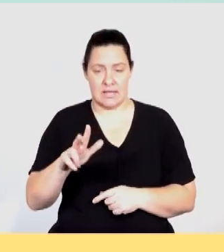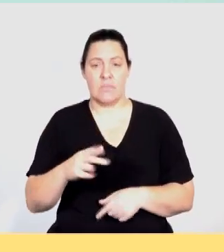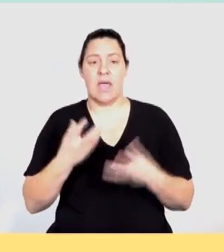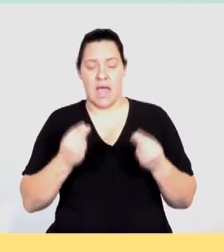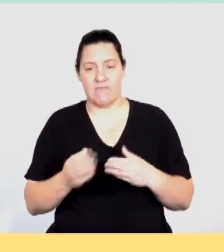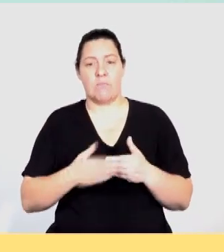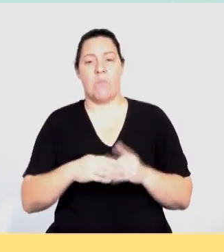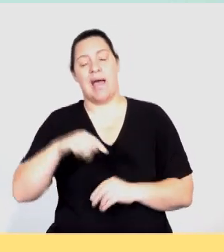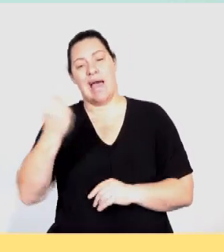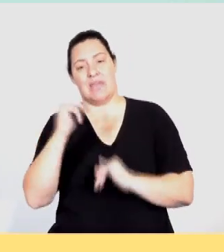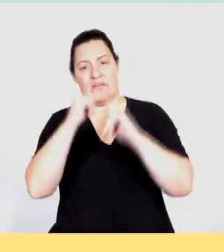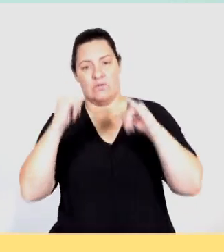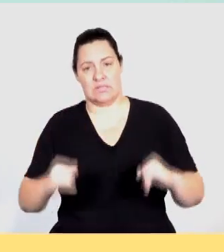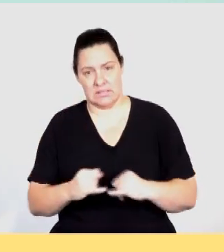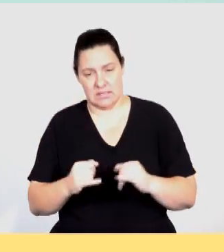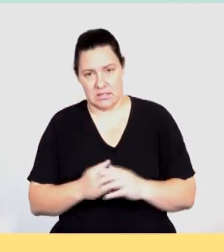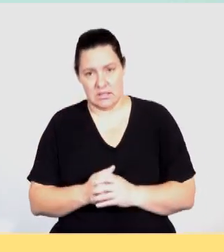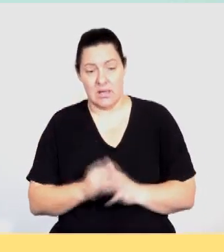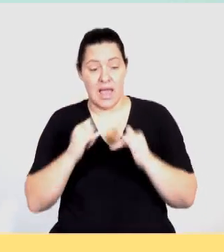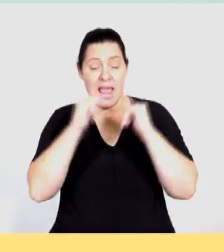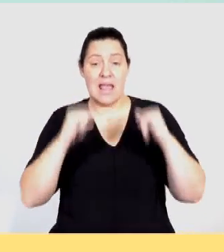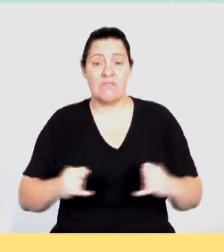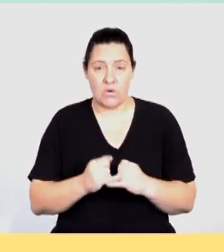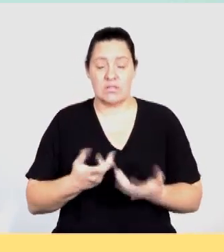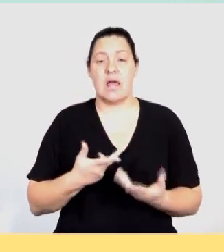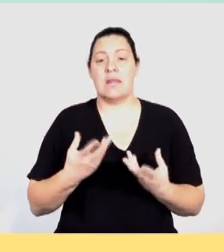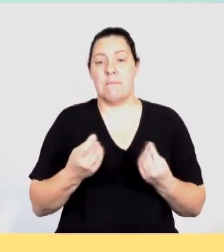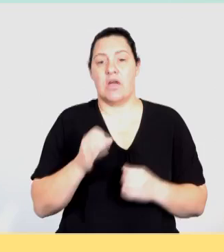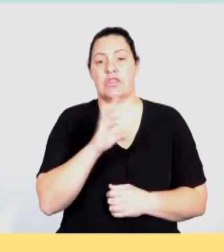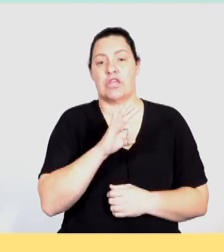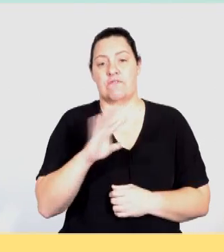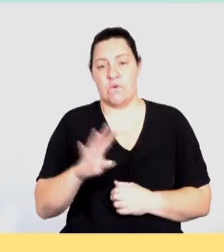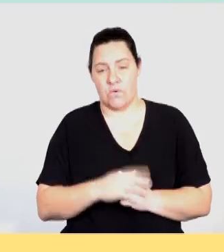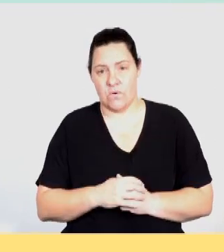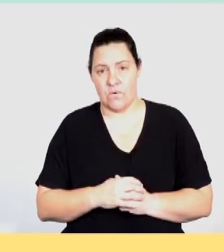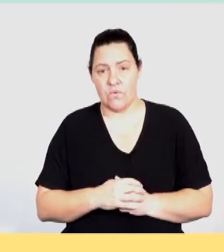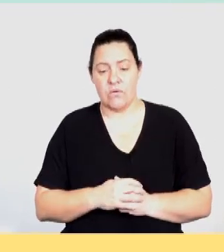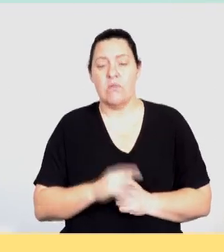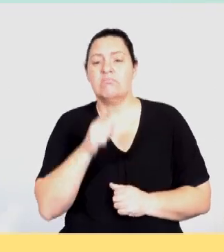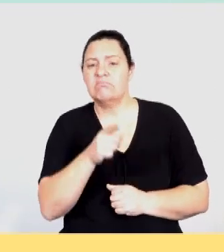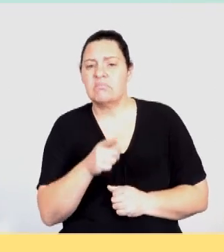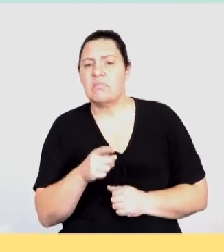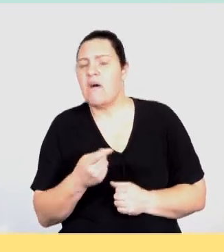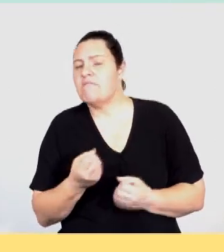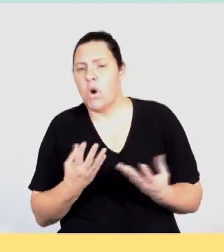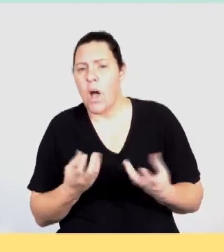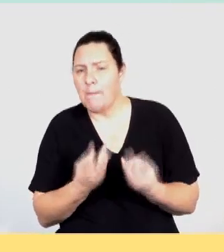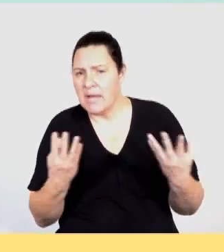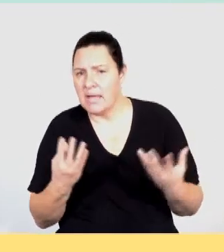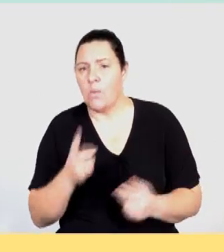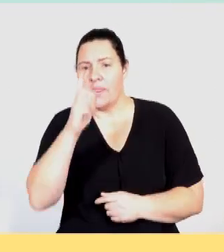28th. Then I have another invoice. And the invoice is number 34. And how much is that invoice for?